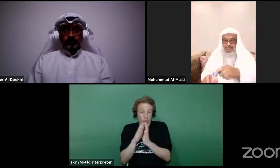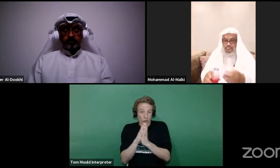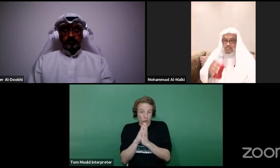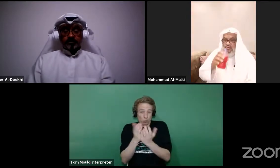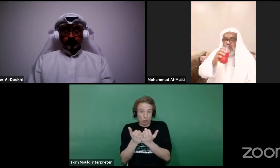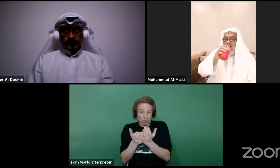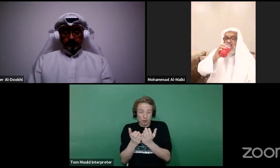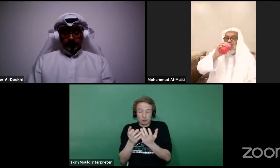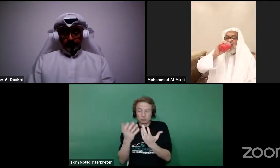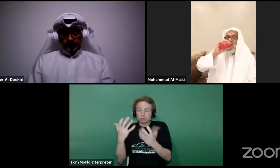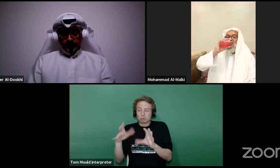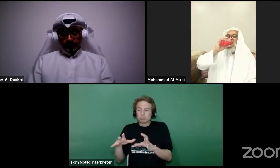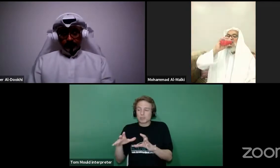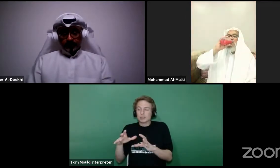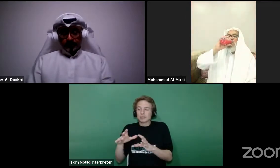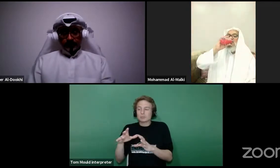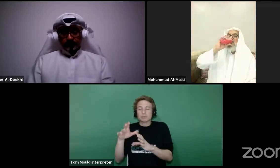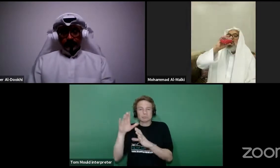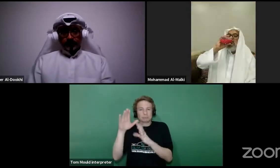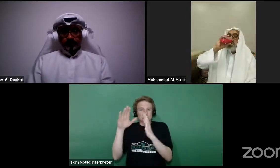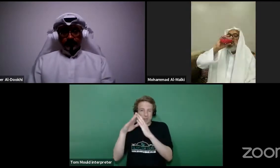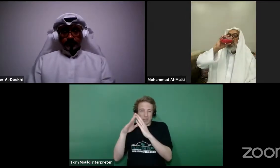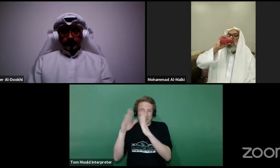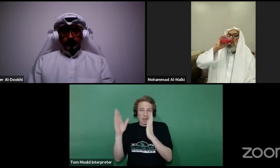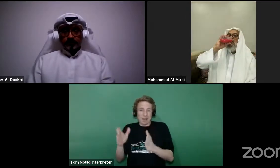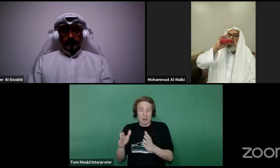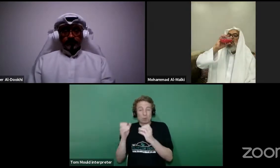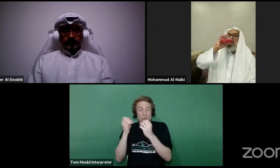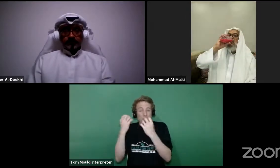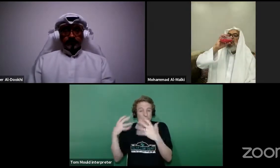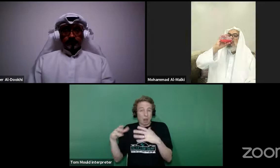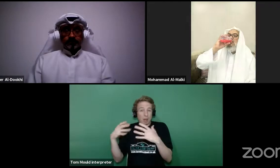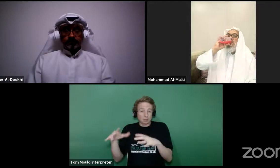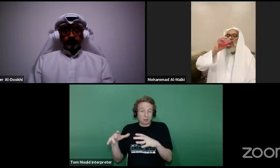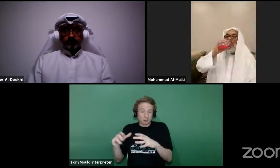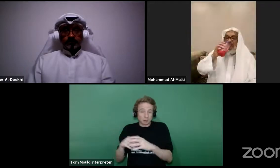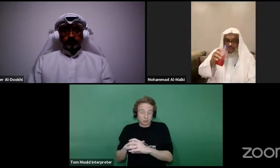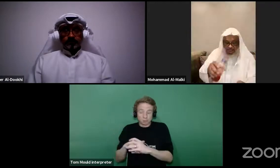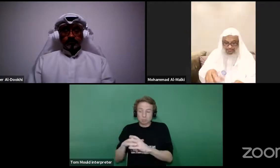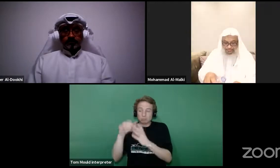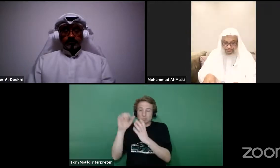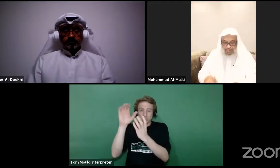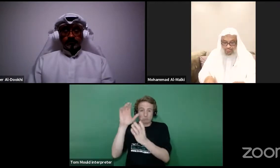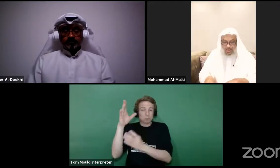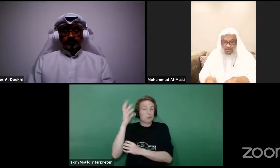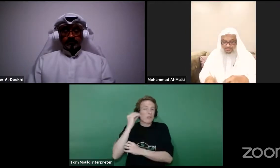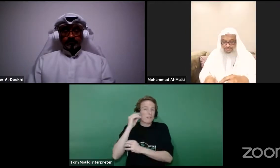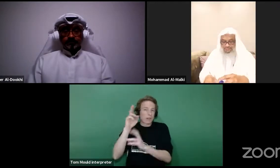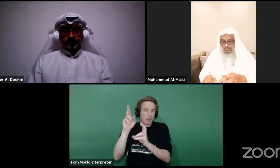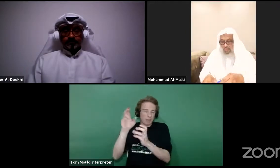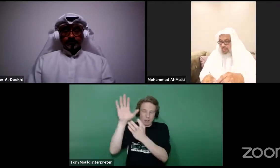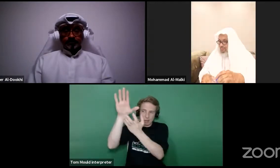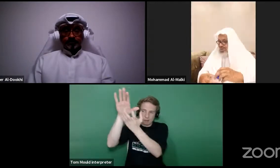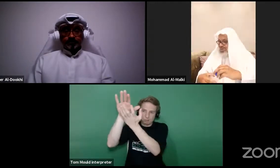Bayt al-Izzah, the house of might, and this is a place which is